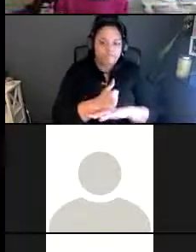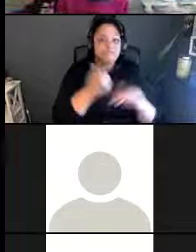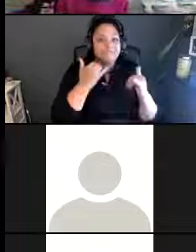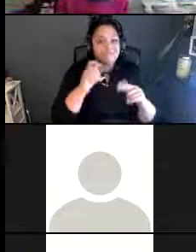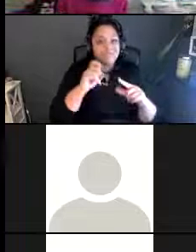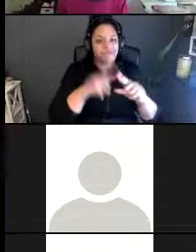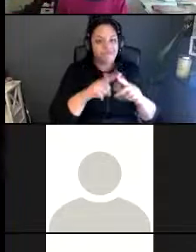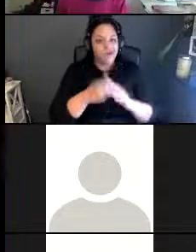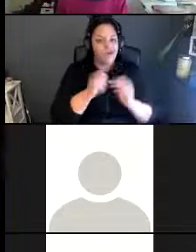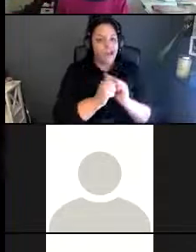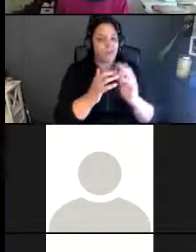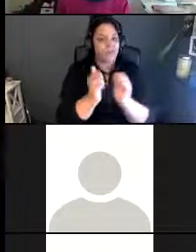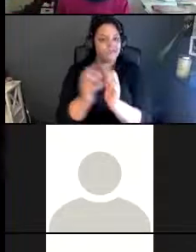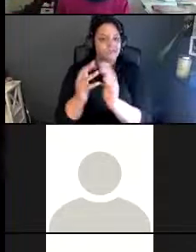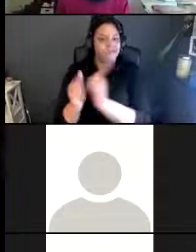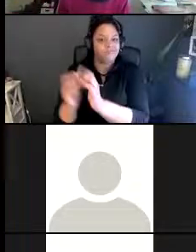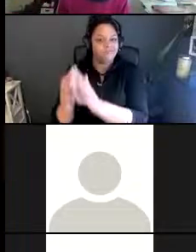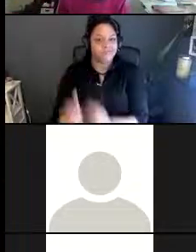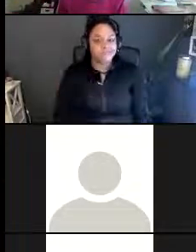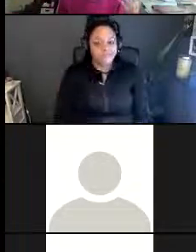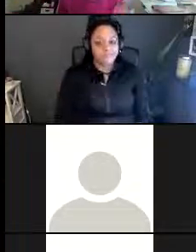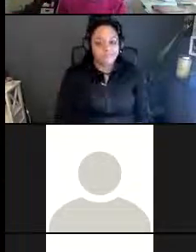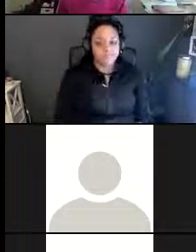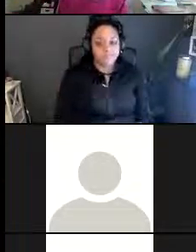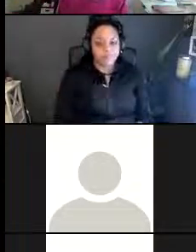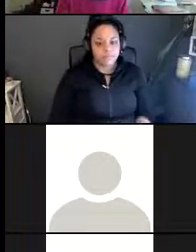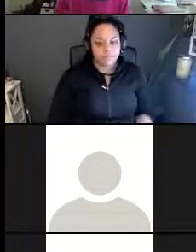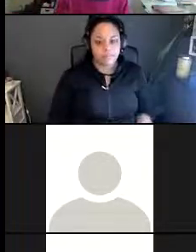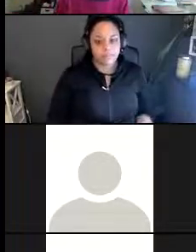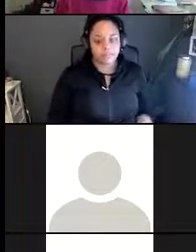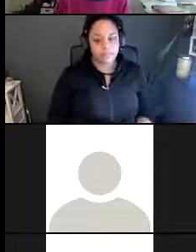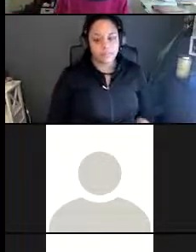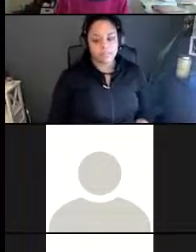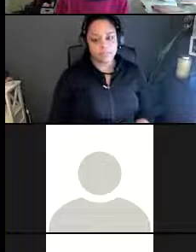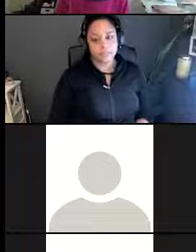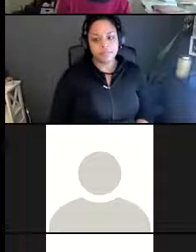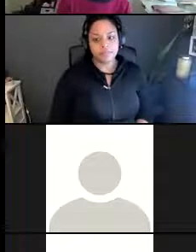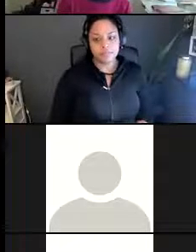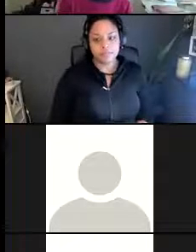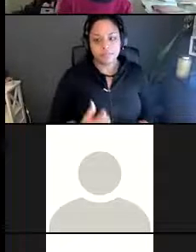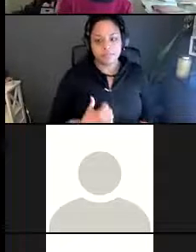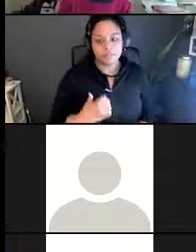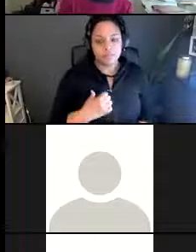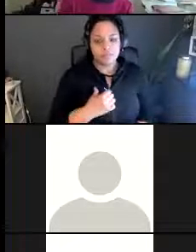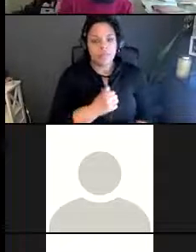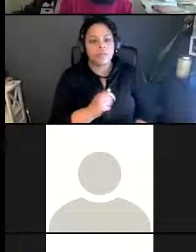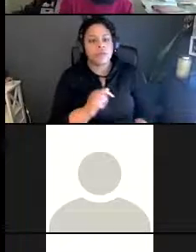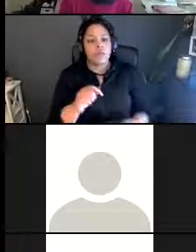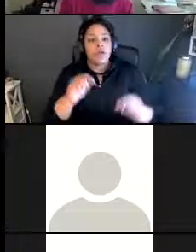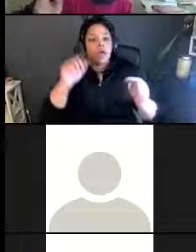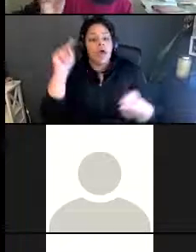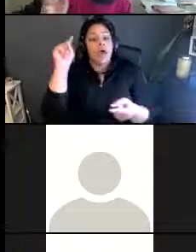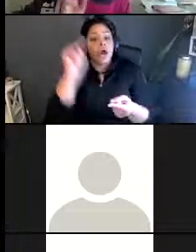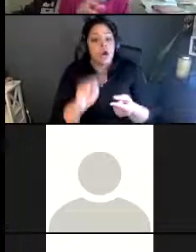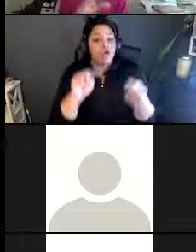them implemented in more and more settings. Harm reduction isn't about harm.